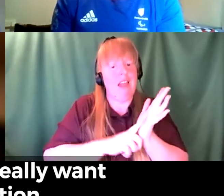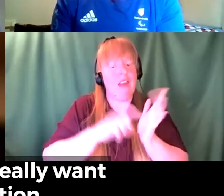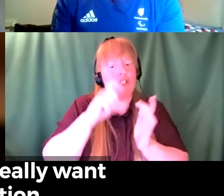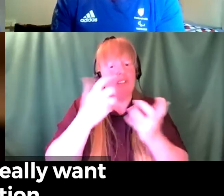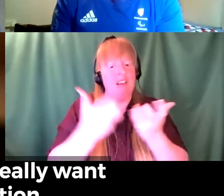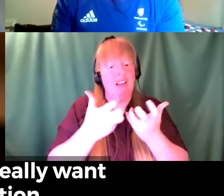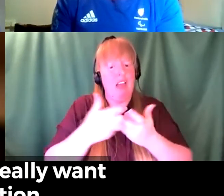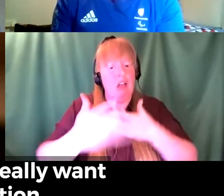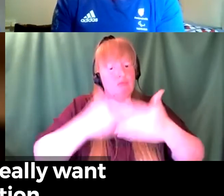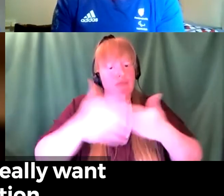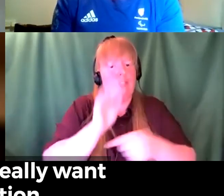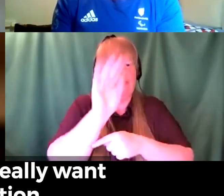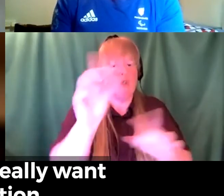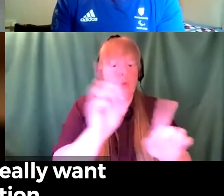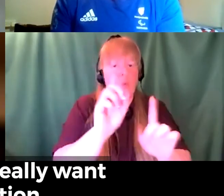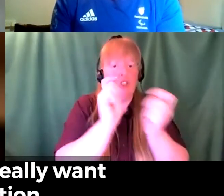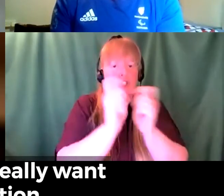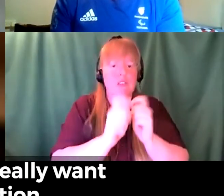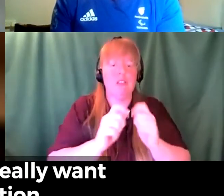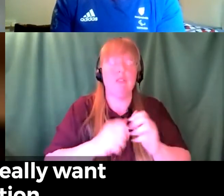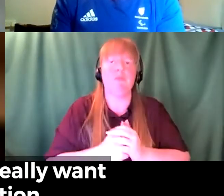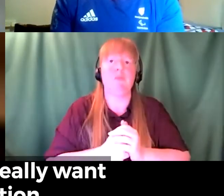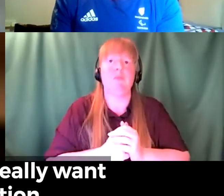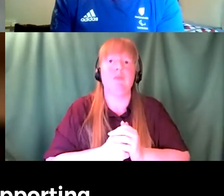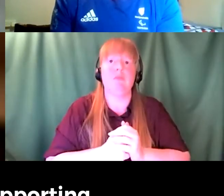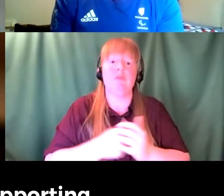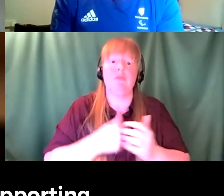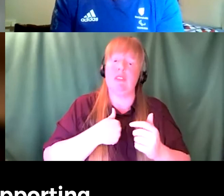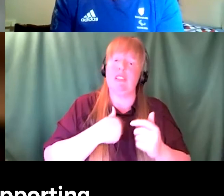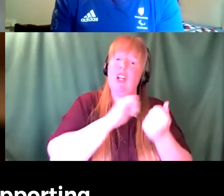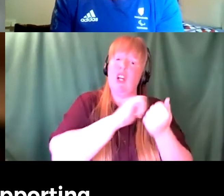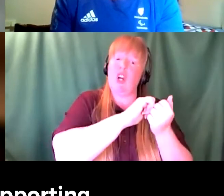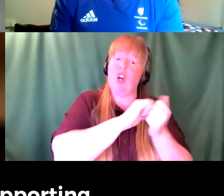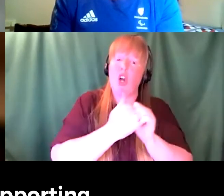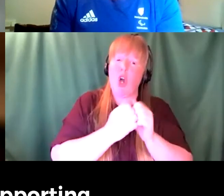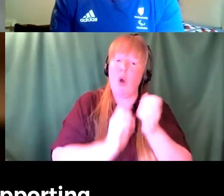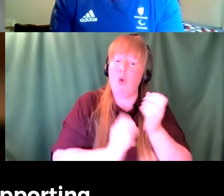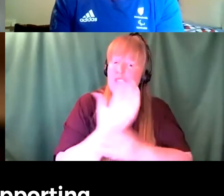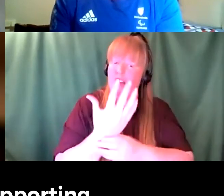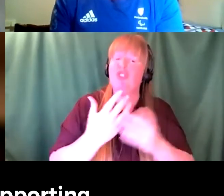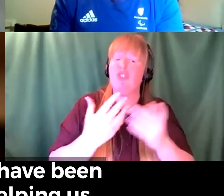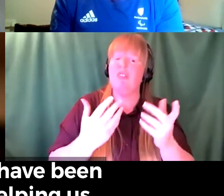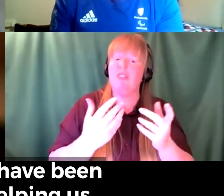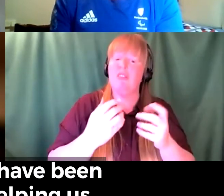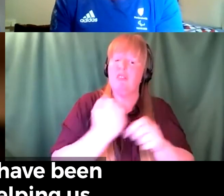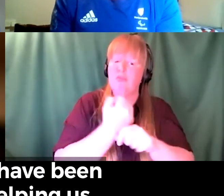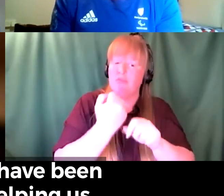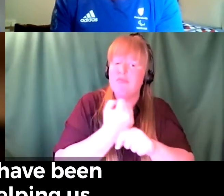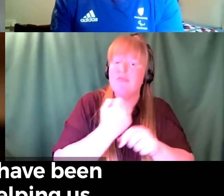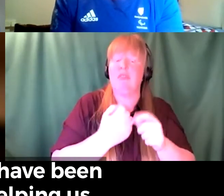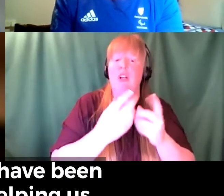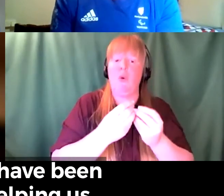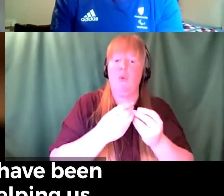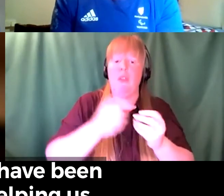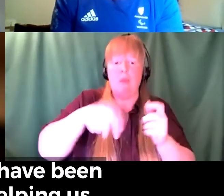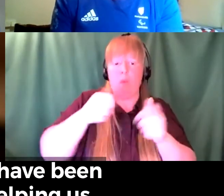Something that we do really want to focus on is co-production with the people that we're supporting. And Kyle